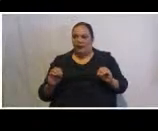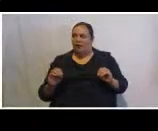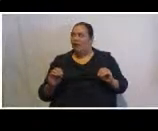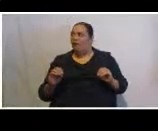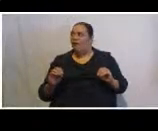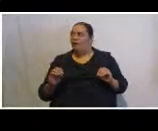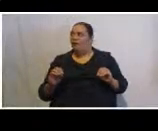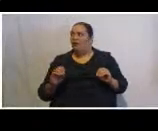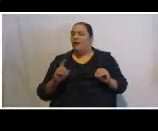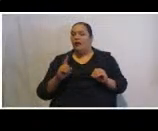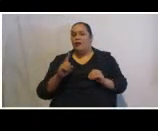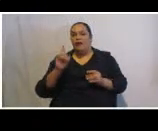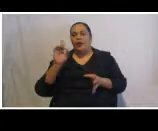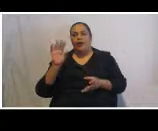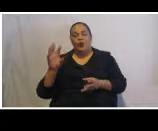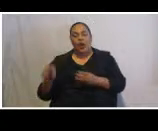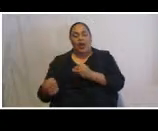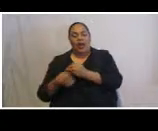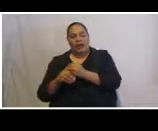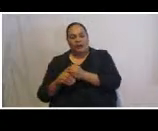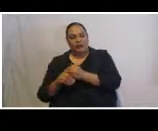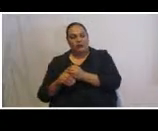and you add that to